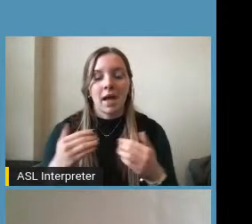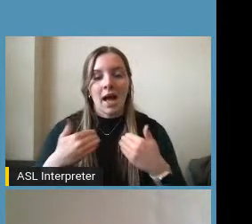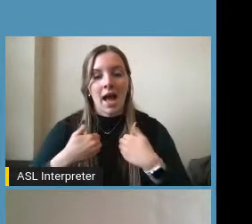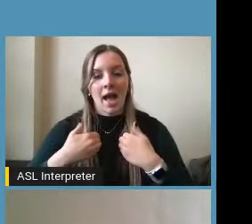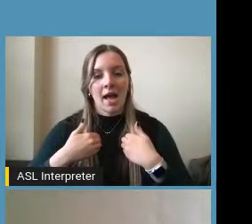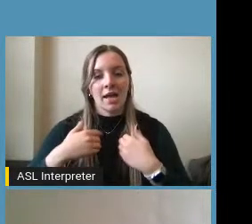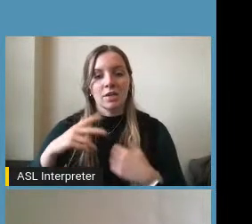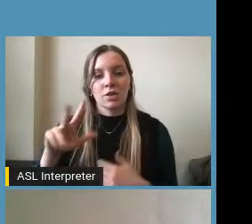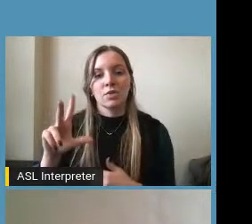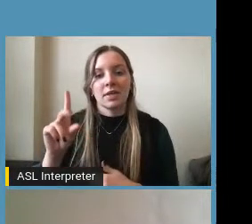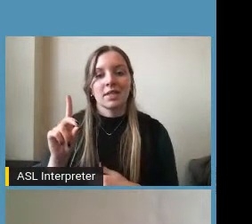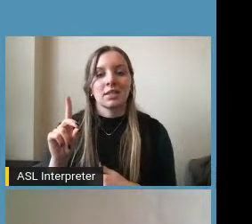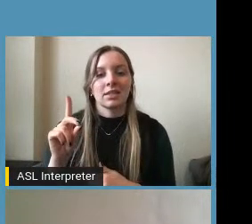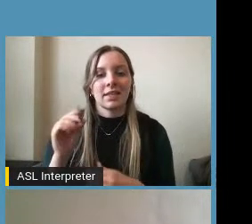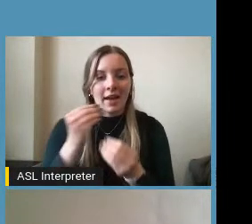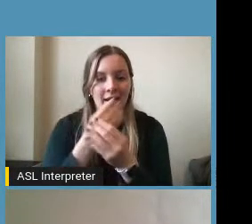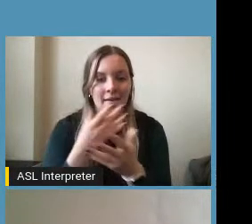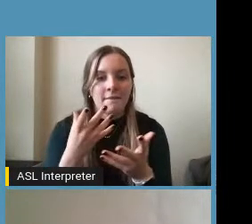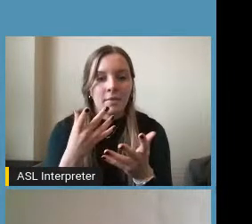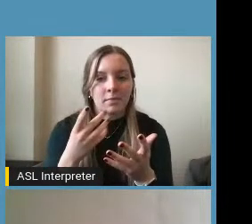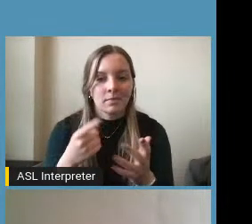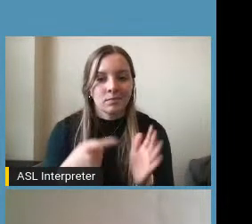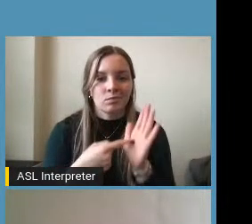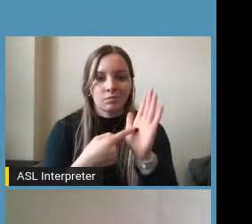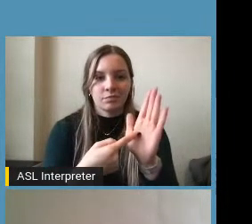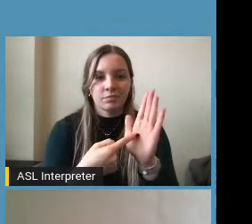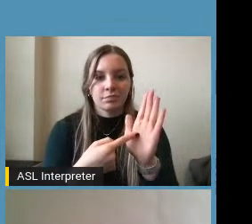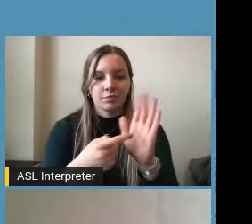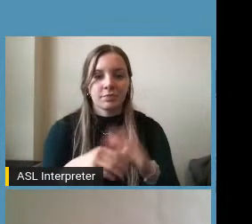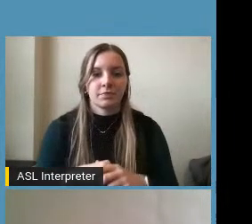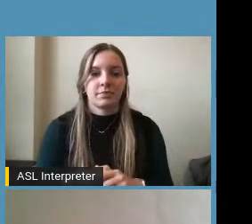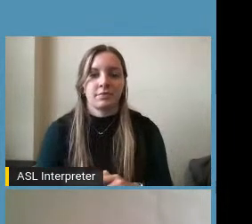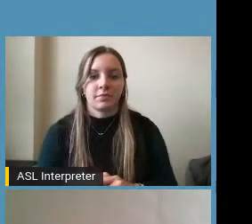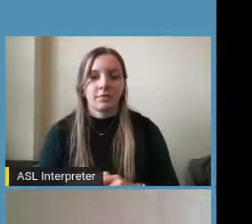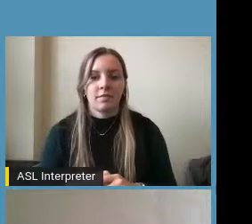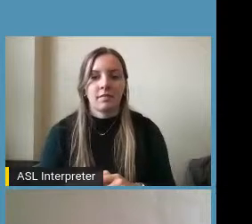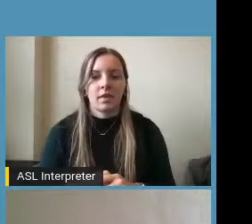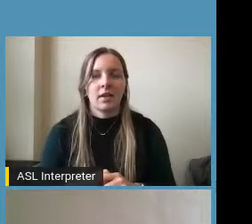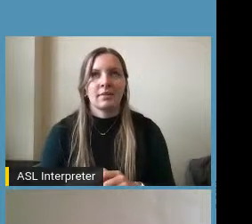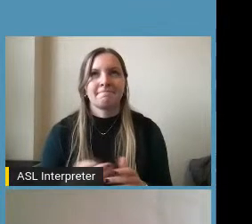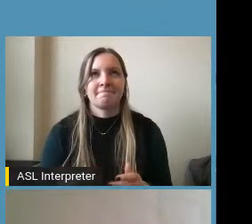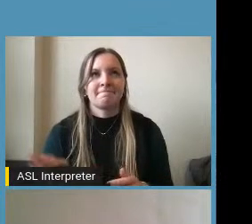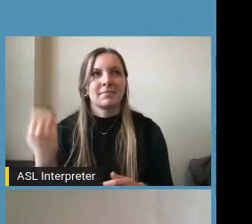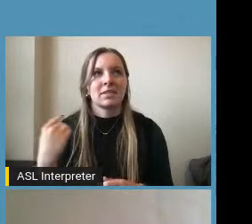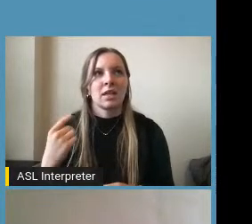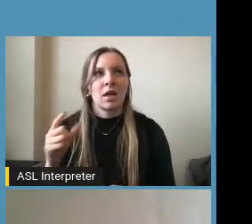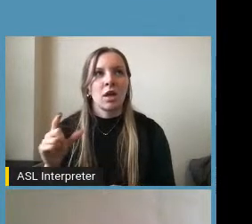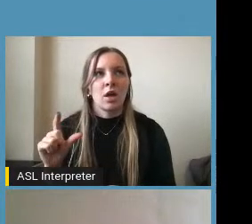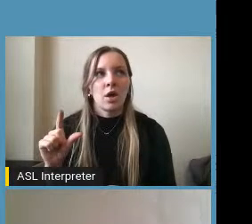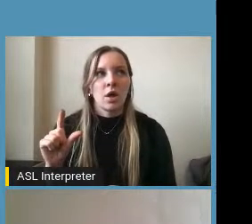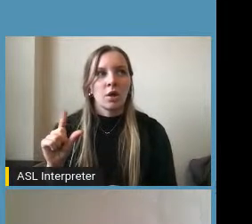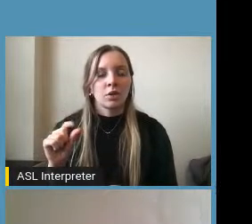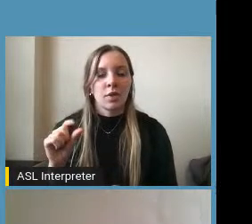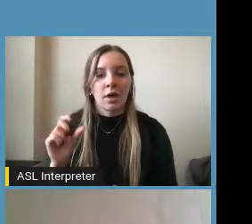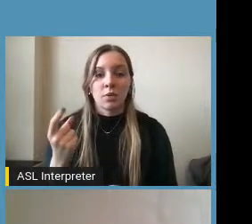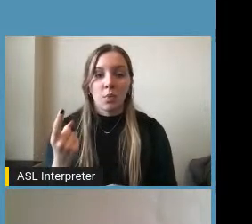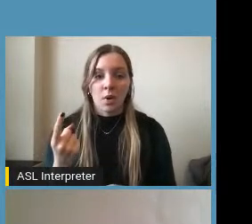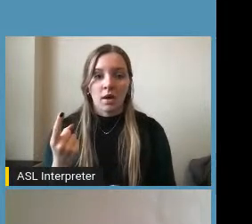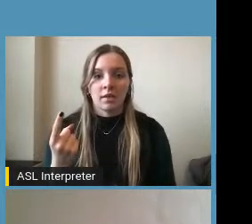of HP Labs more than 20 years ago now, in 2001, by Tom Malsbender and Dan Gell.